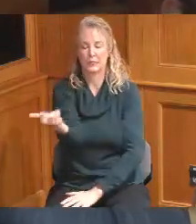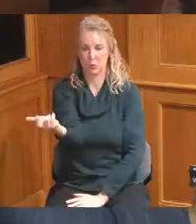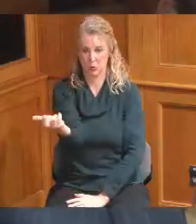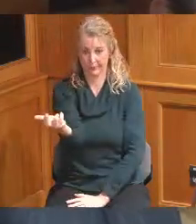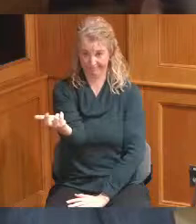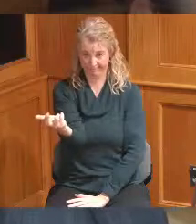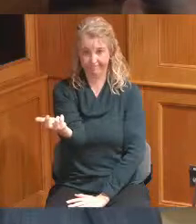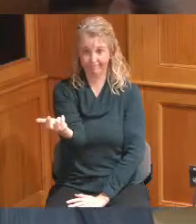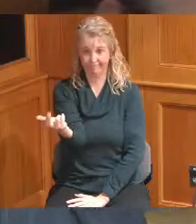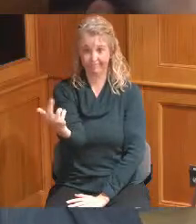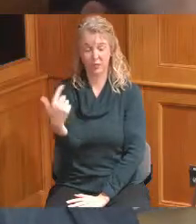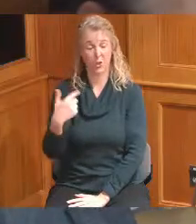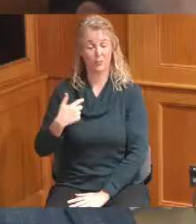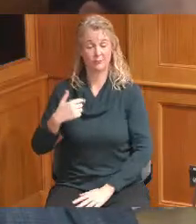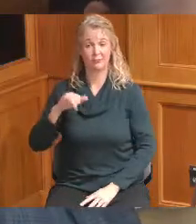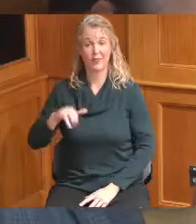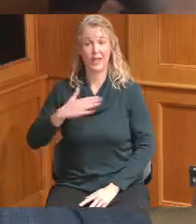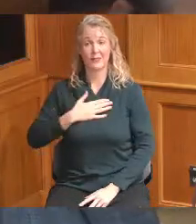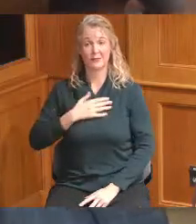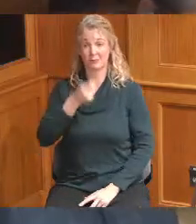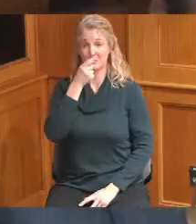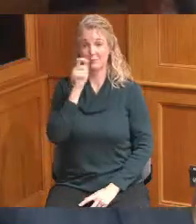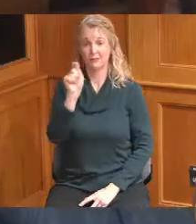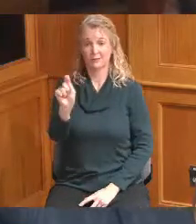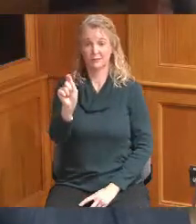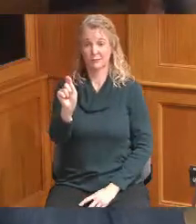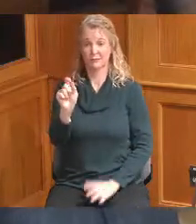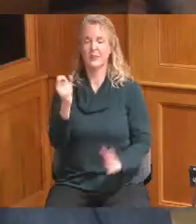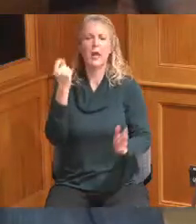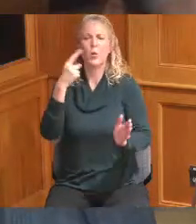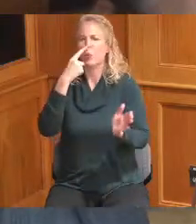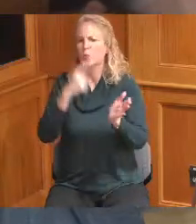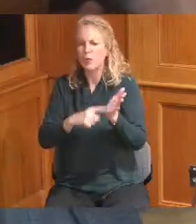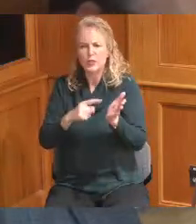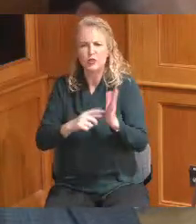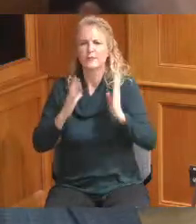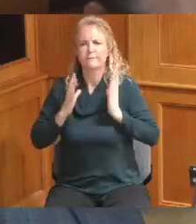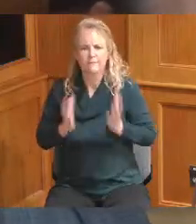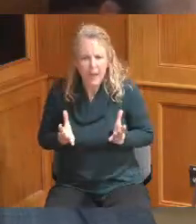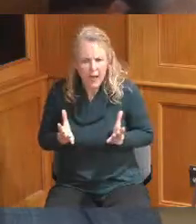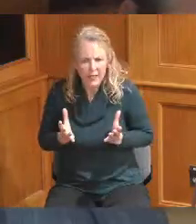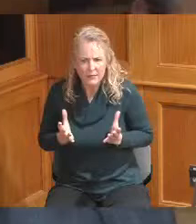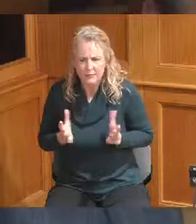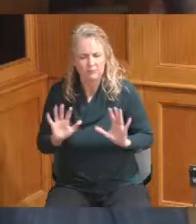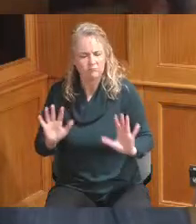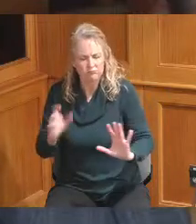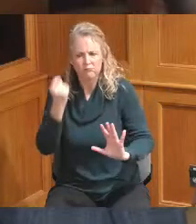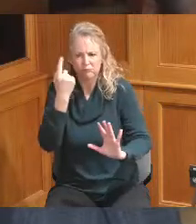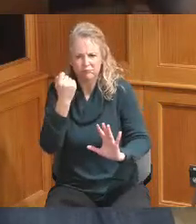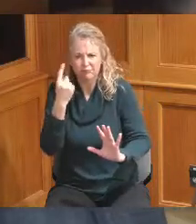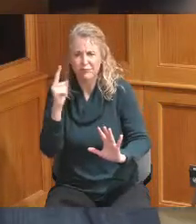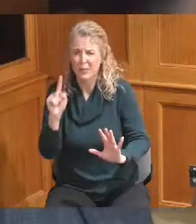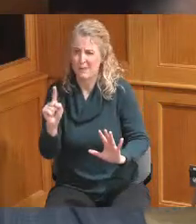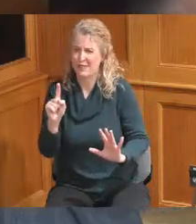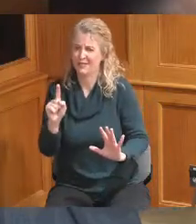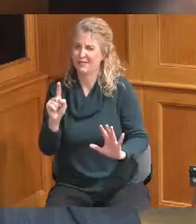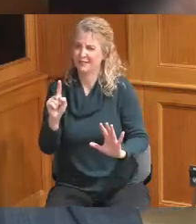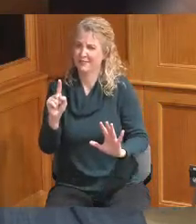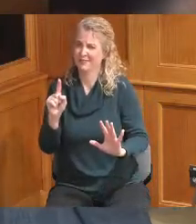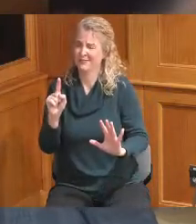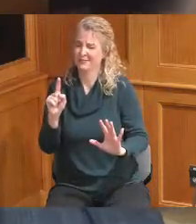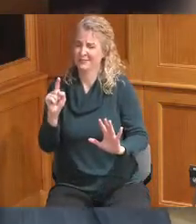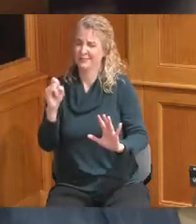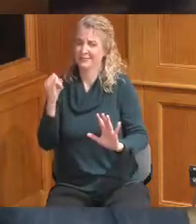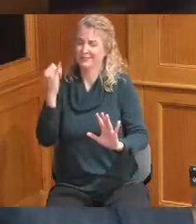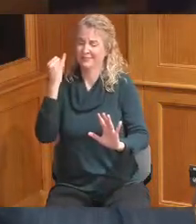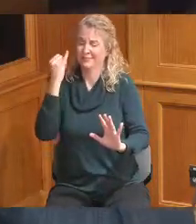So I stand firm on that. I'm not against, anyone coming, but I have some grave concerns based on